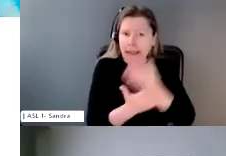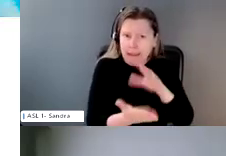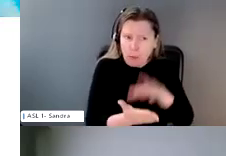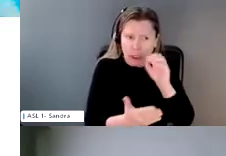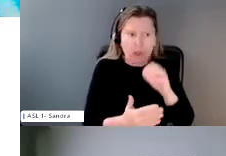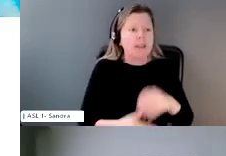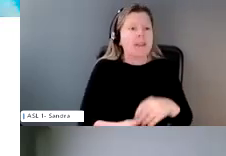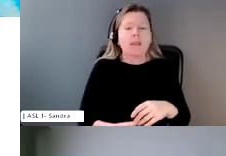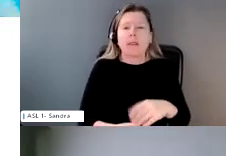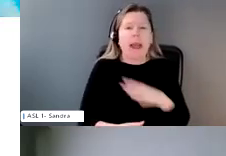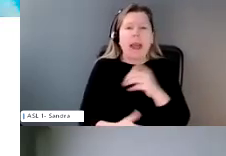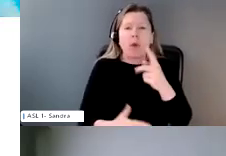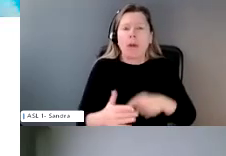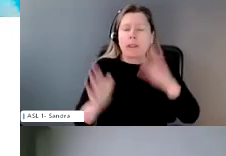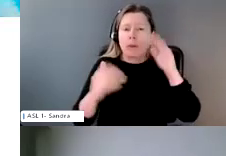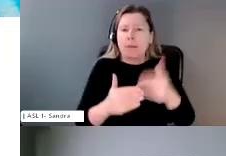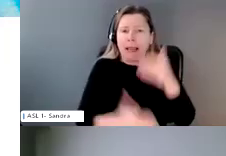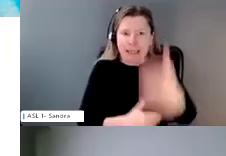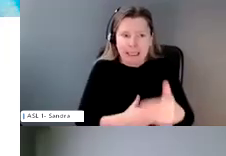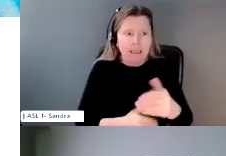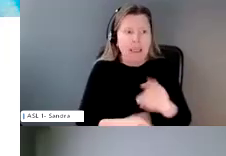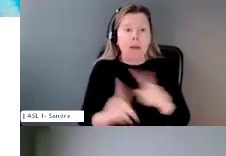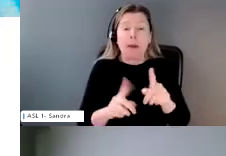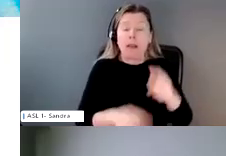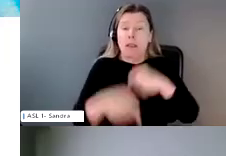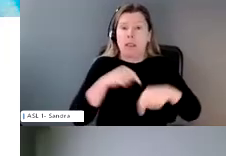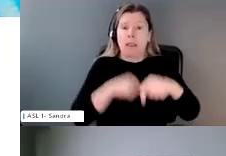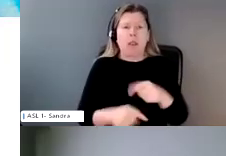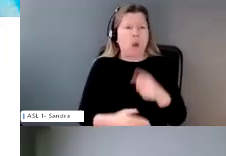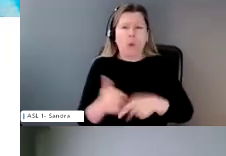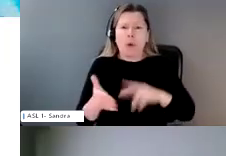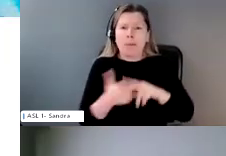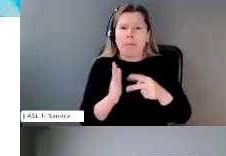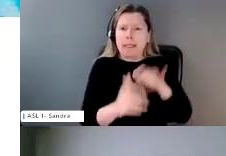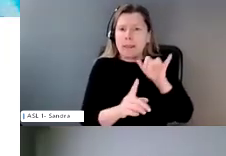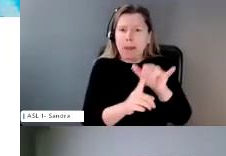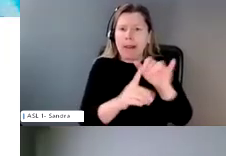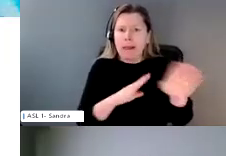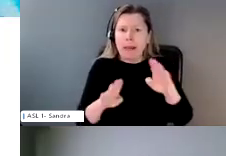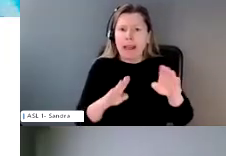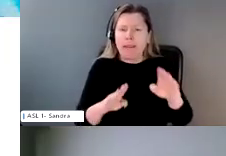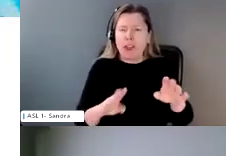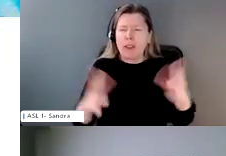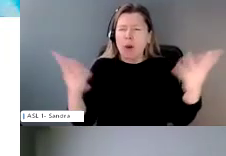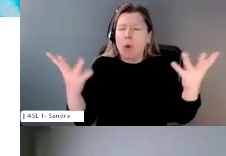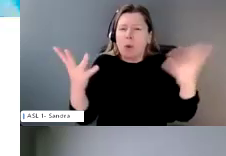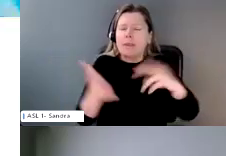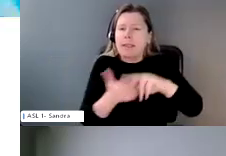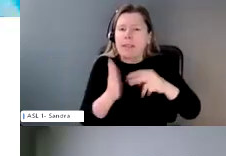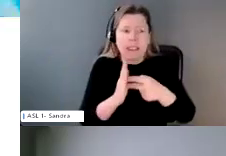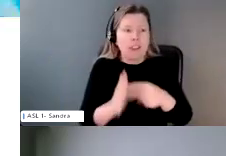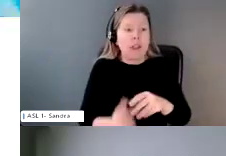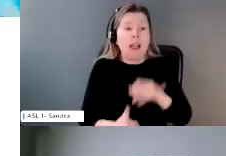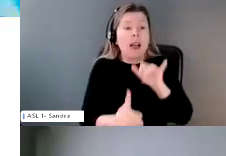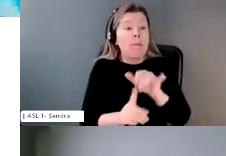But before we do anything, we really need to talk about what is bullying behavior. So the definition itself. Bullying is